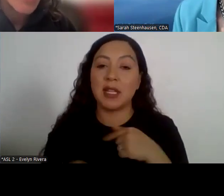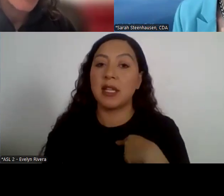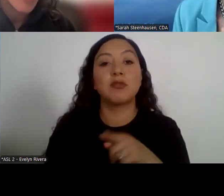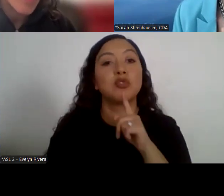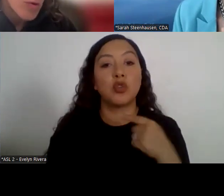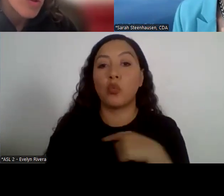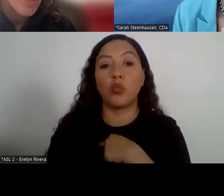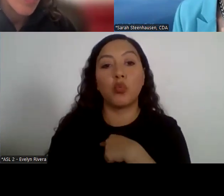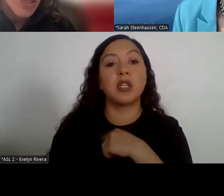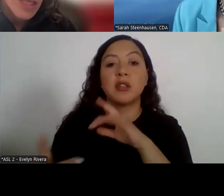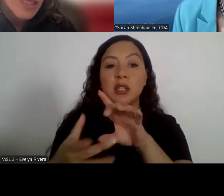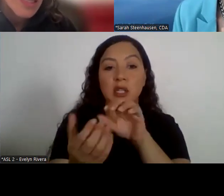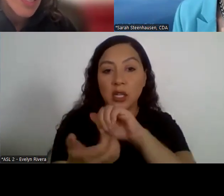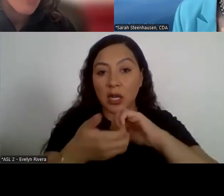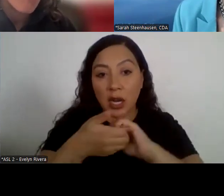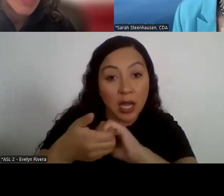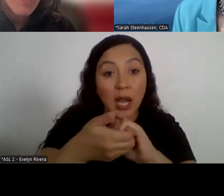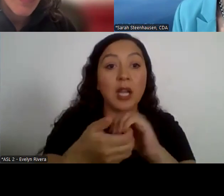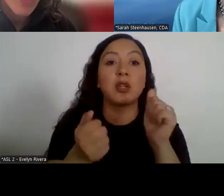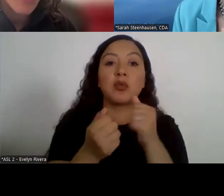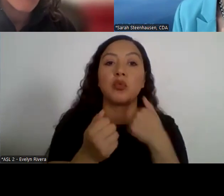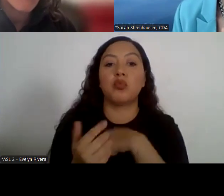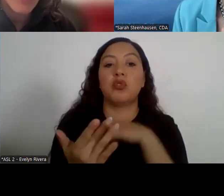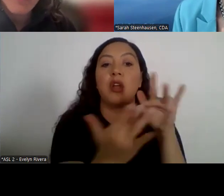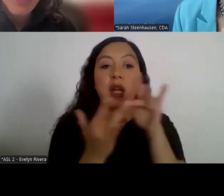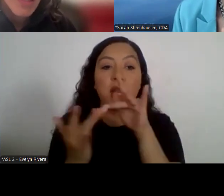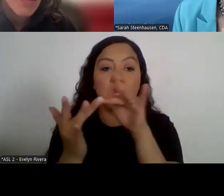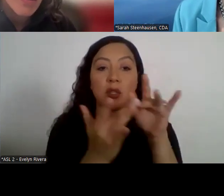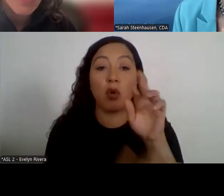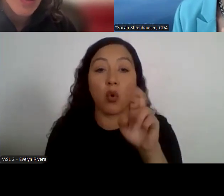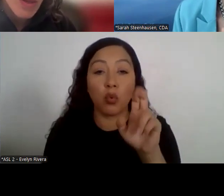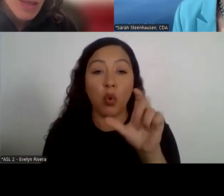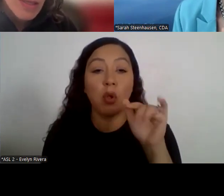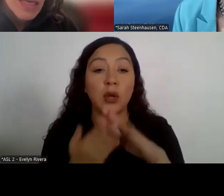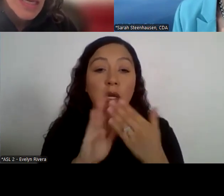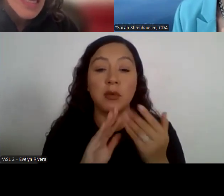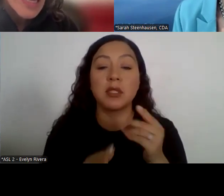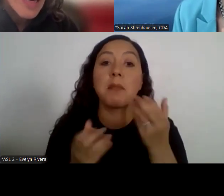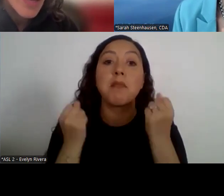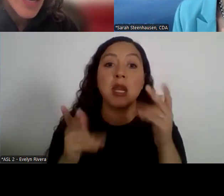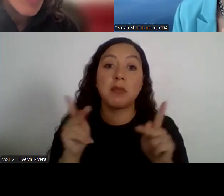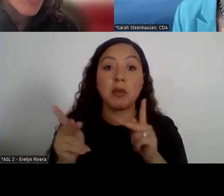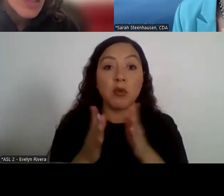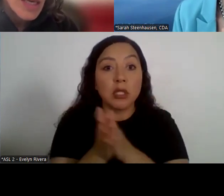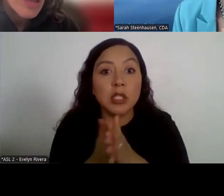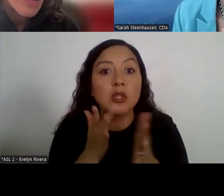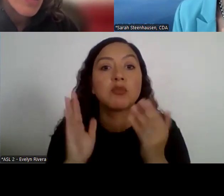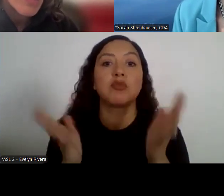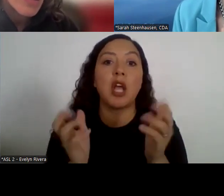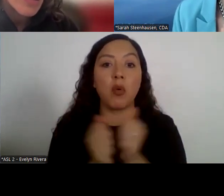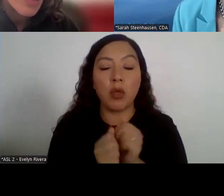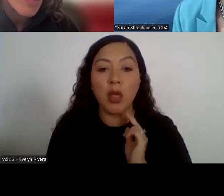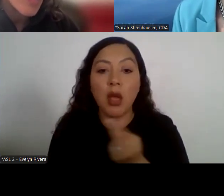with a lot of rural communities. Many people are very, very eager to speak with us. And really, I